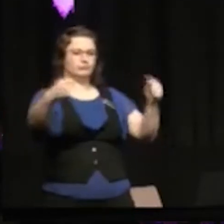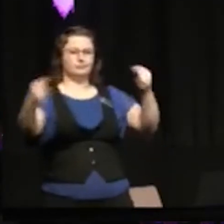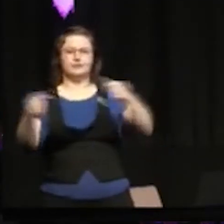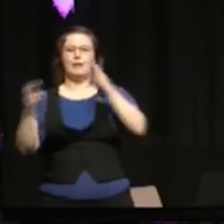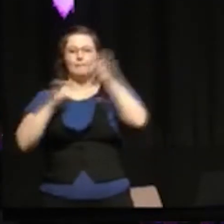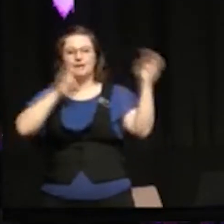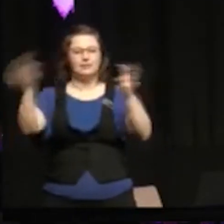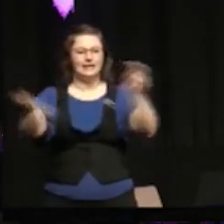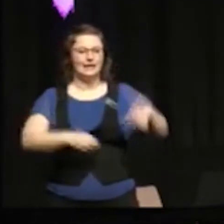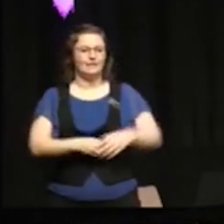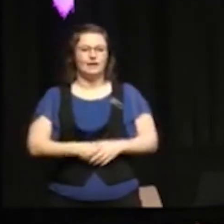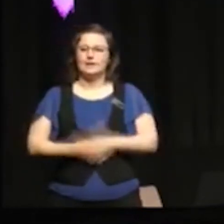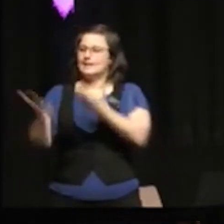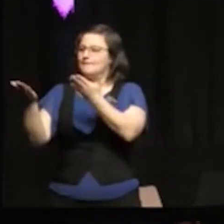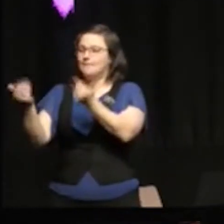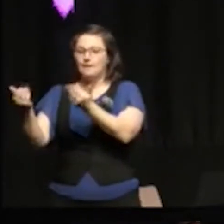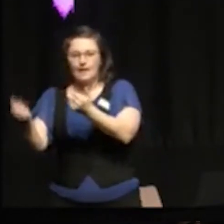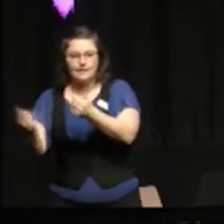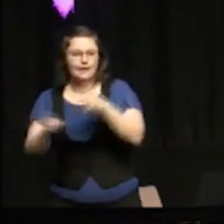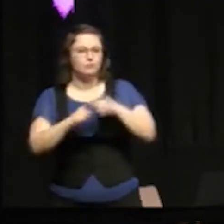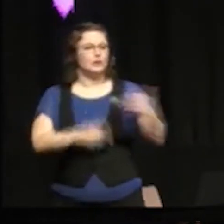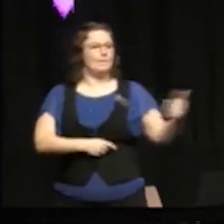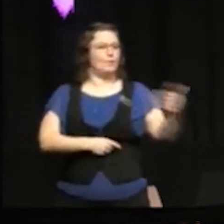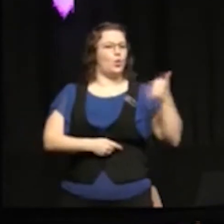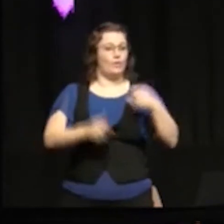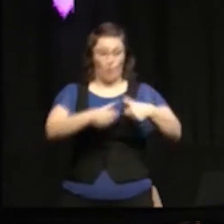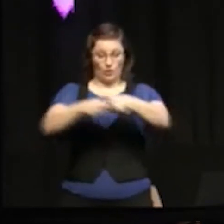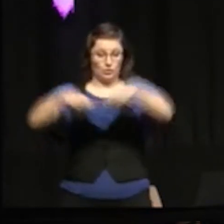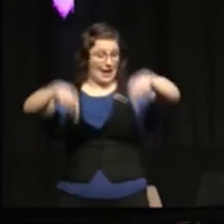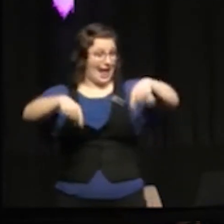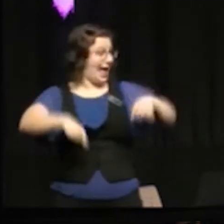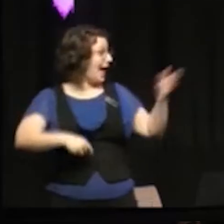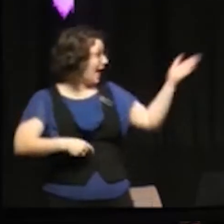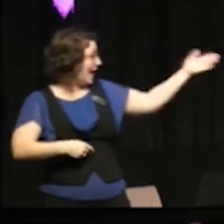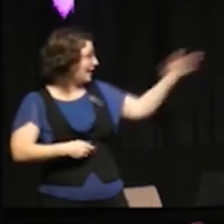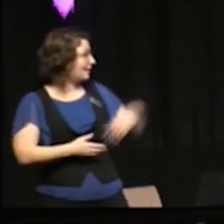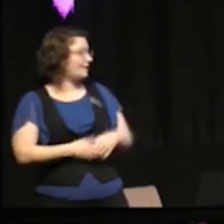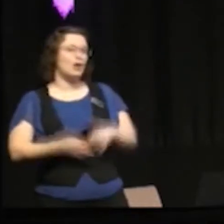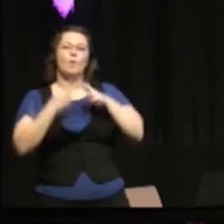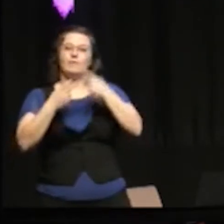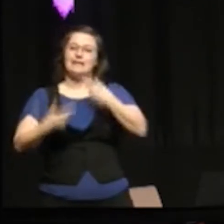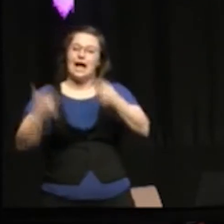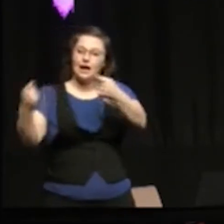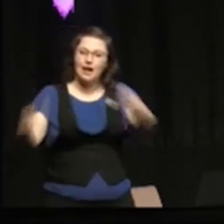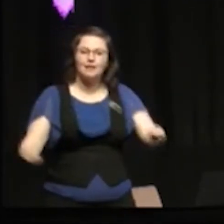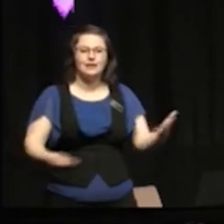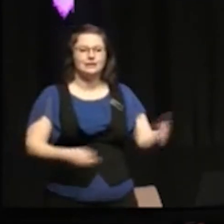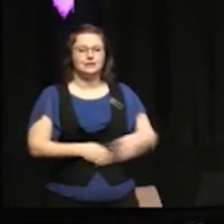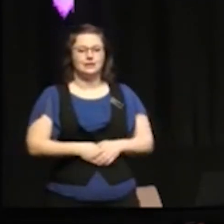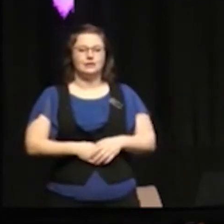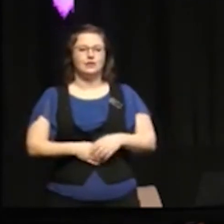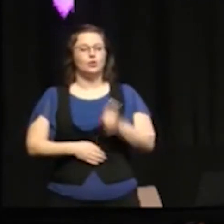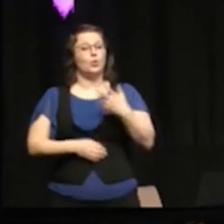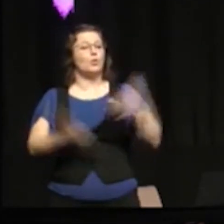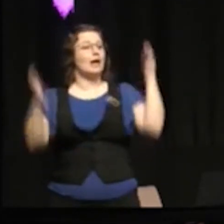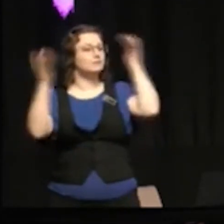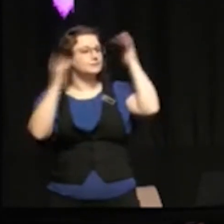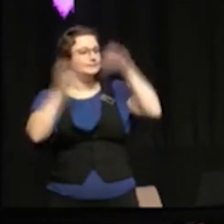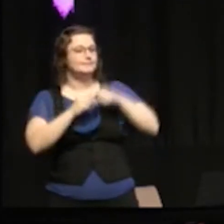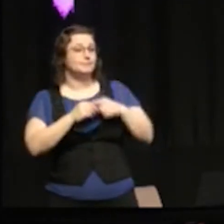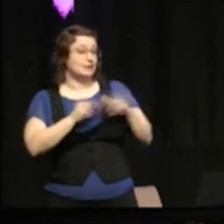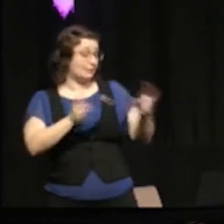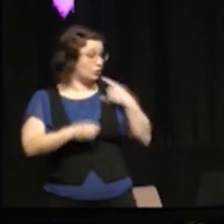So, here we have some very stark and very contrasting views. The desire and the expectations of those organizers here at the